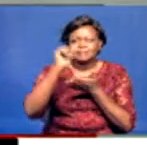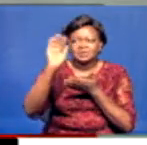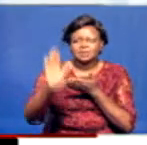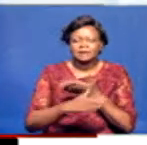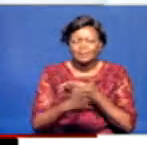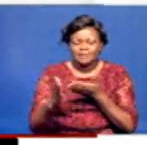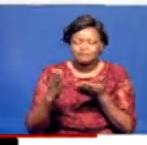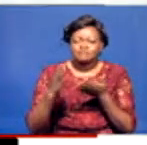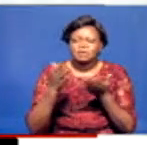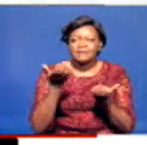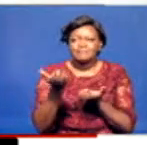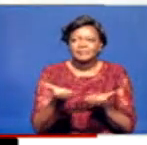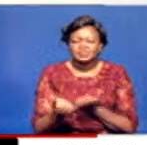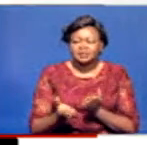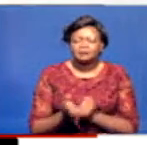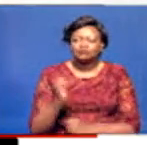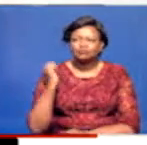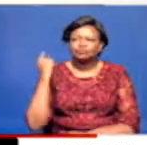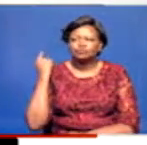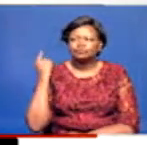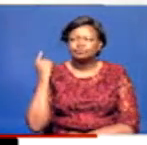business.